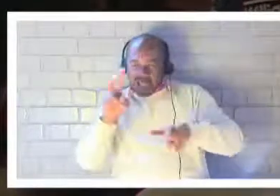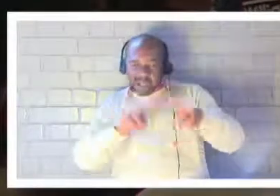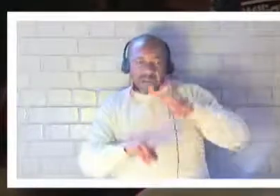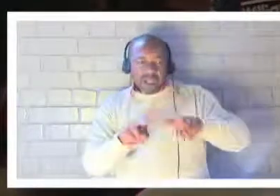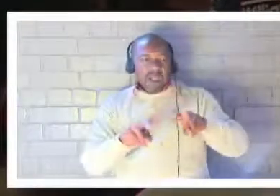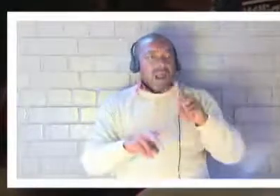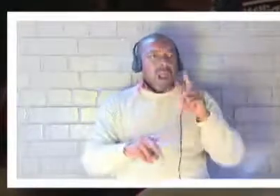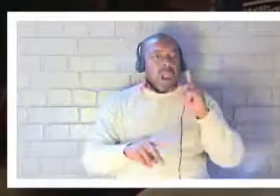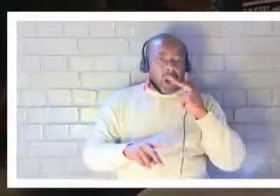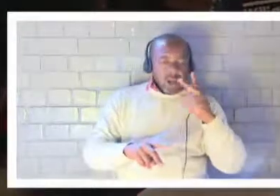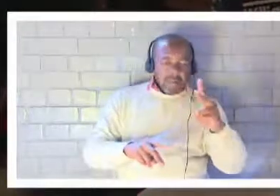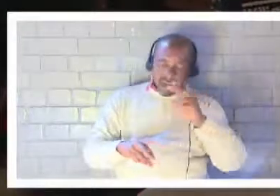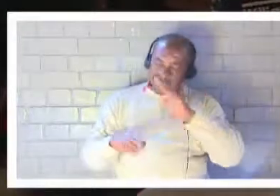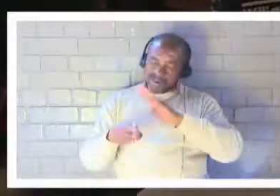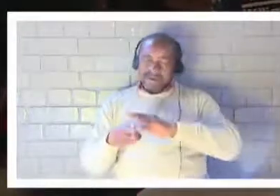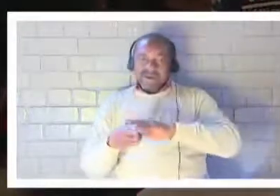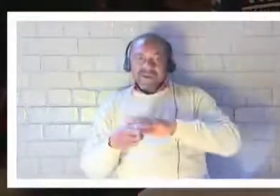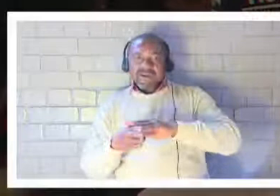of